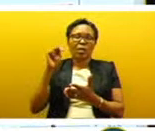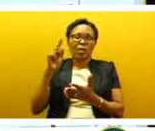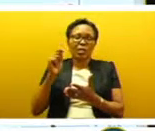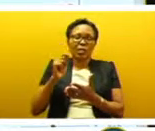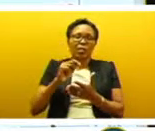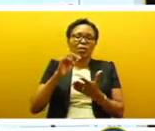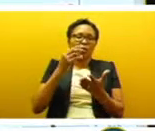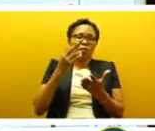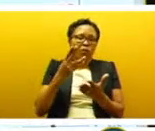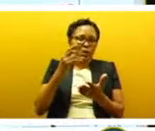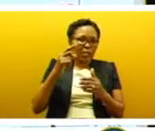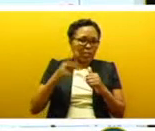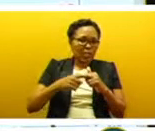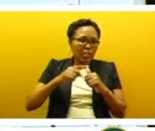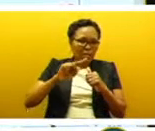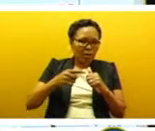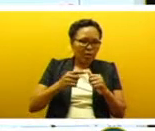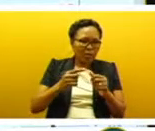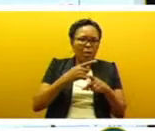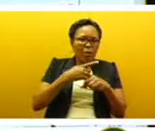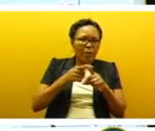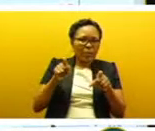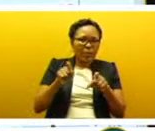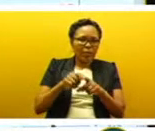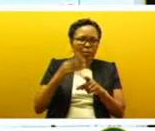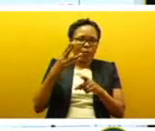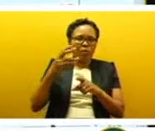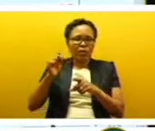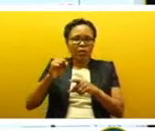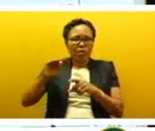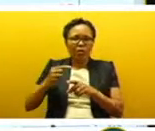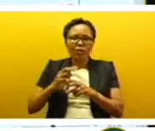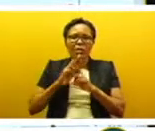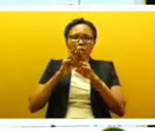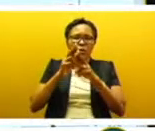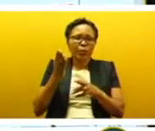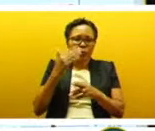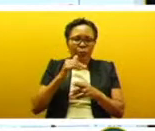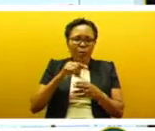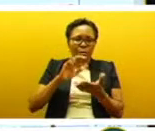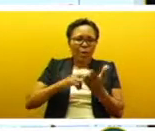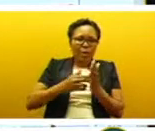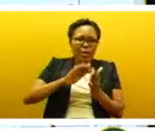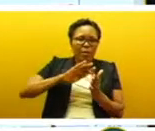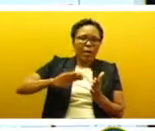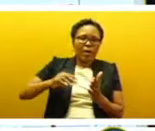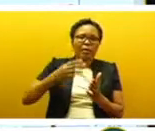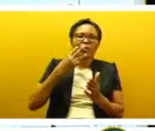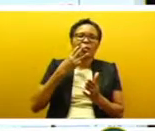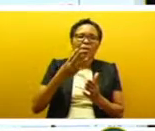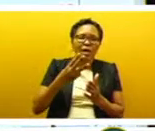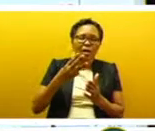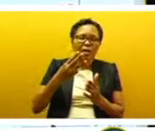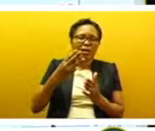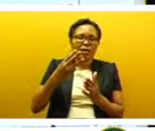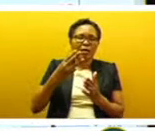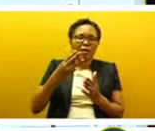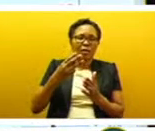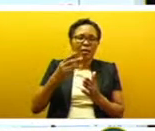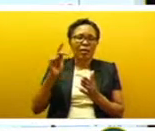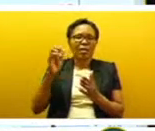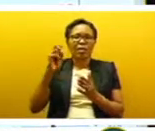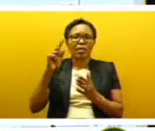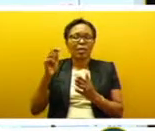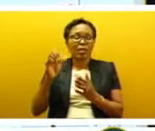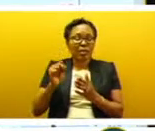46,299 and 45,994 had reported, you are only left with 305 kits. These